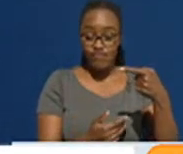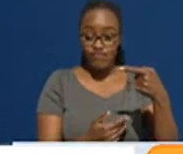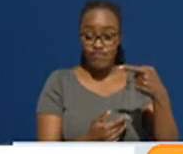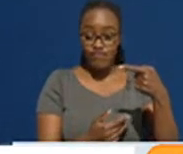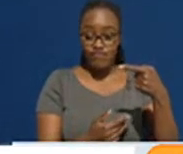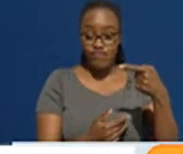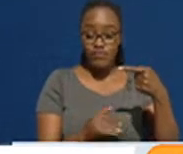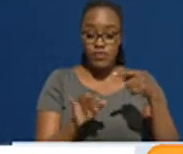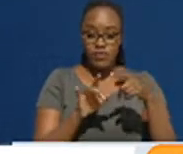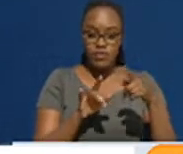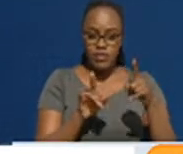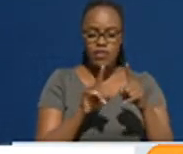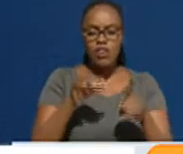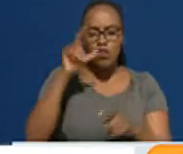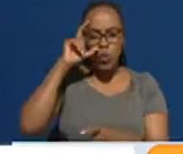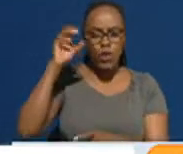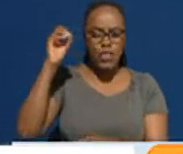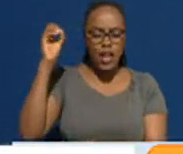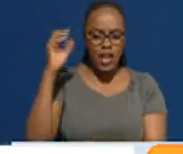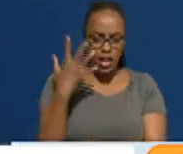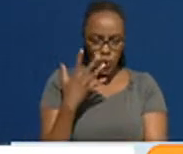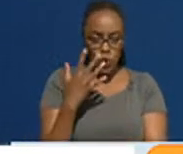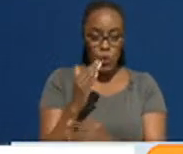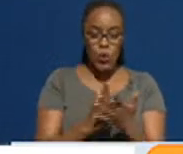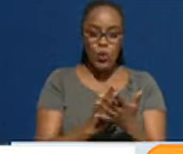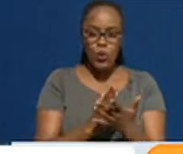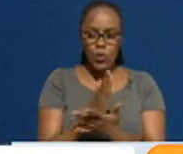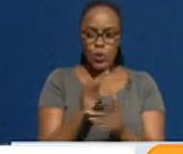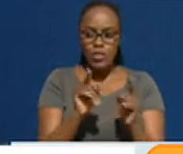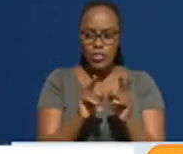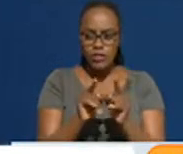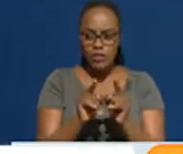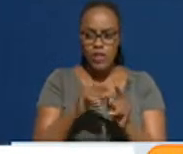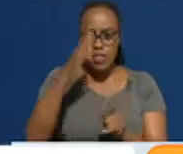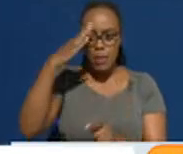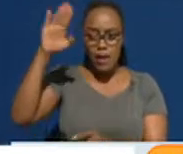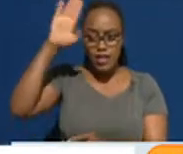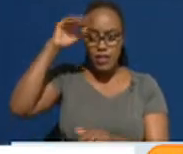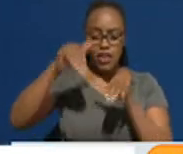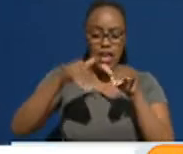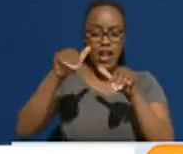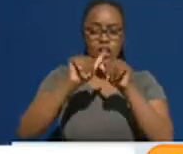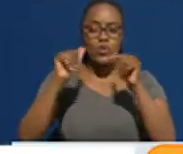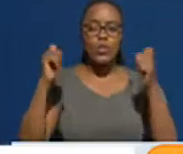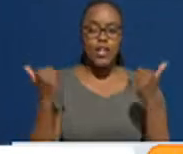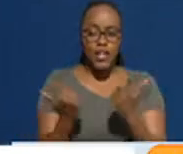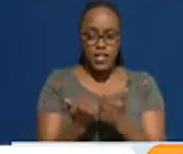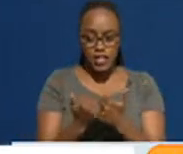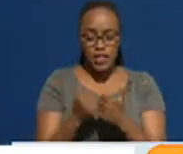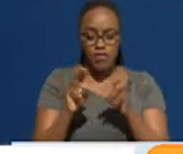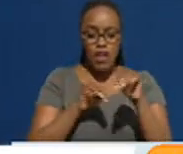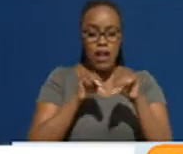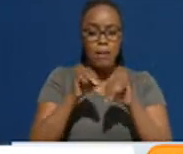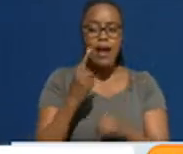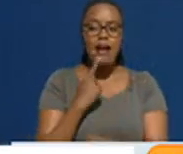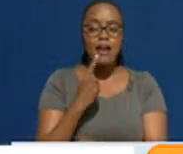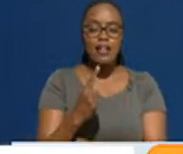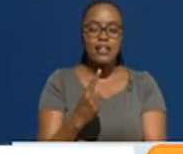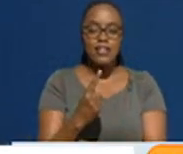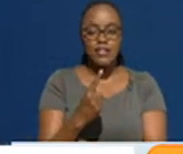I traveled with Senator Orengo on an invitation by the equivalent of the Brazilian Electoral Agency. It manages